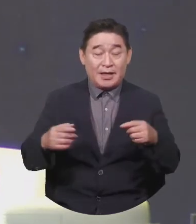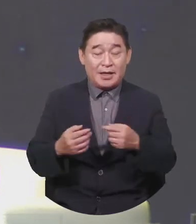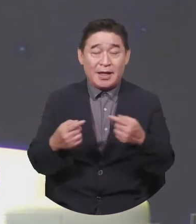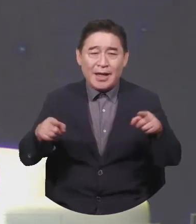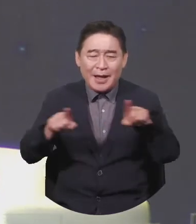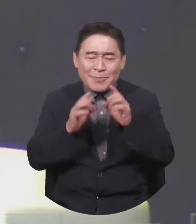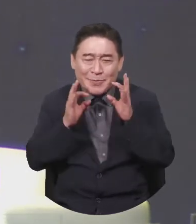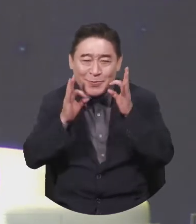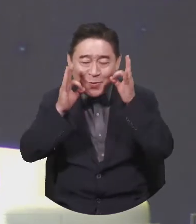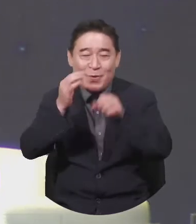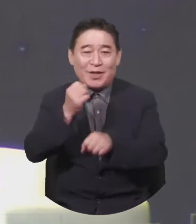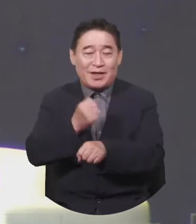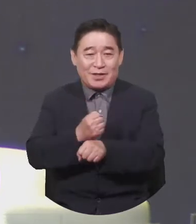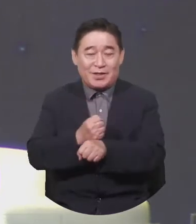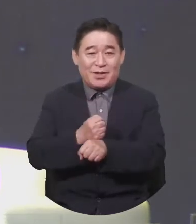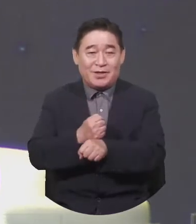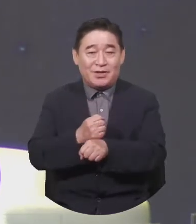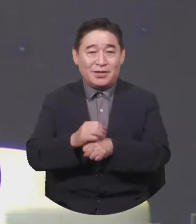such